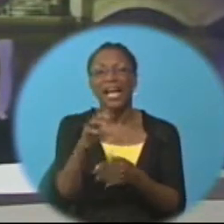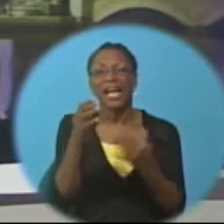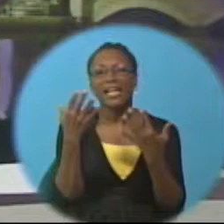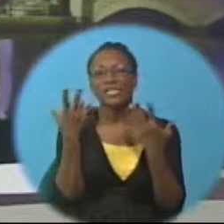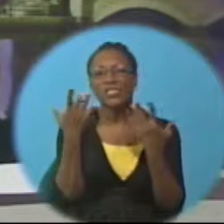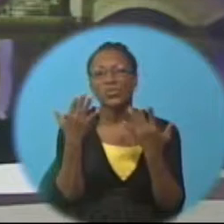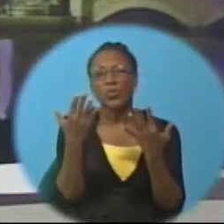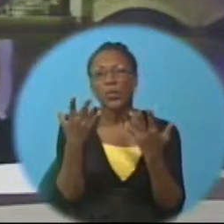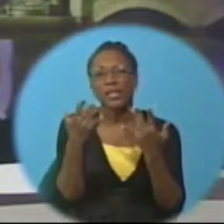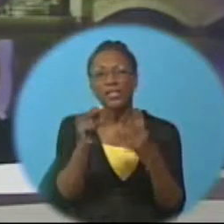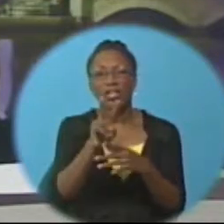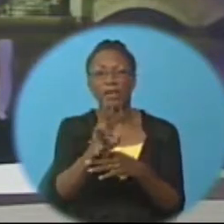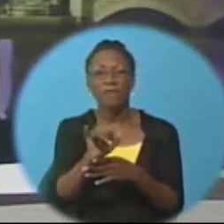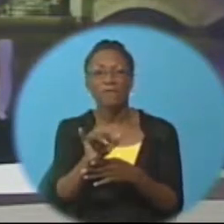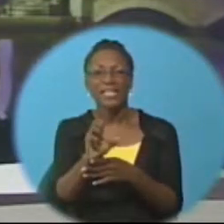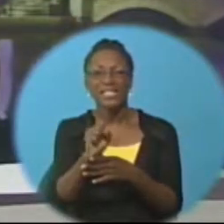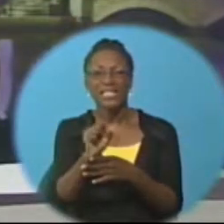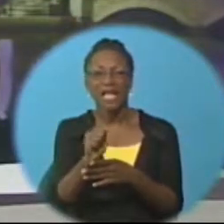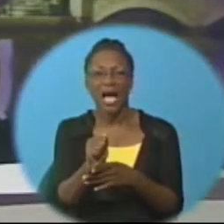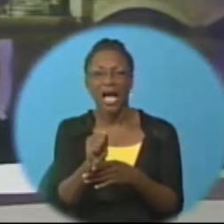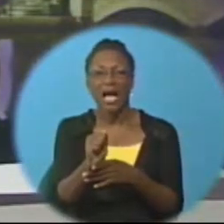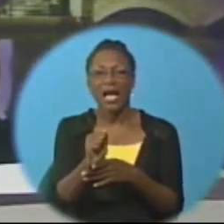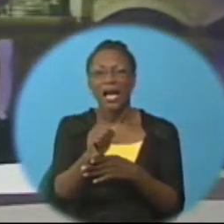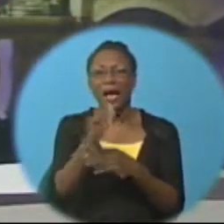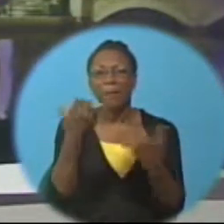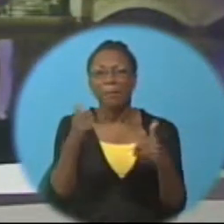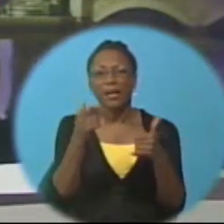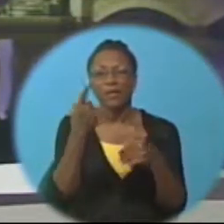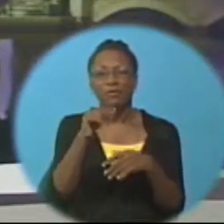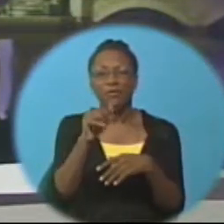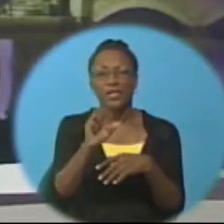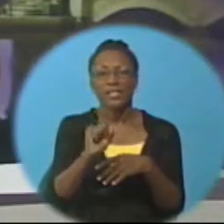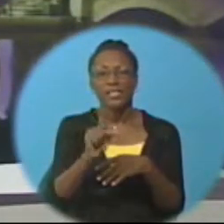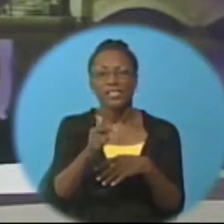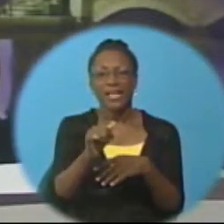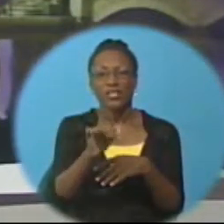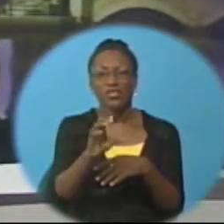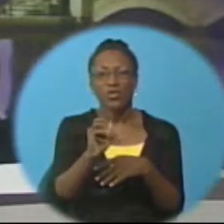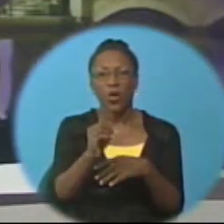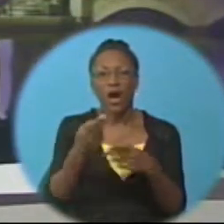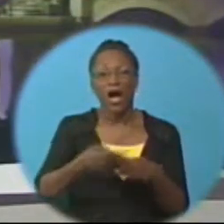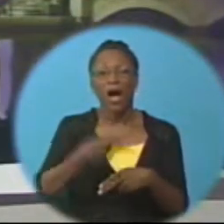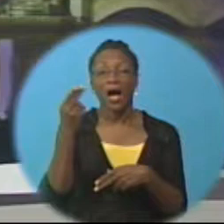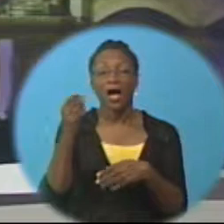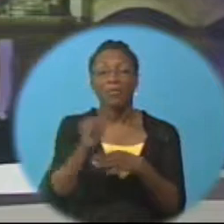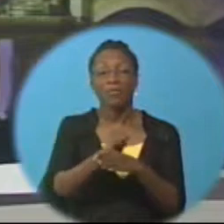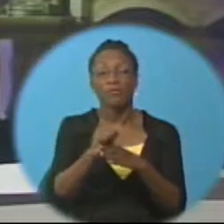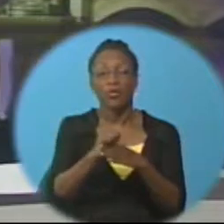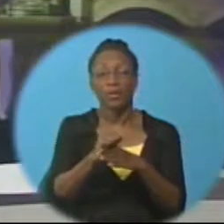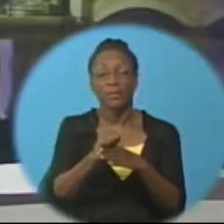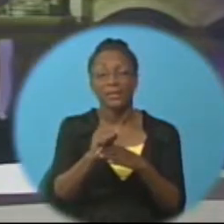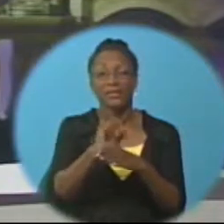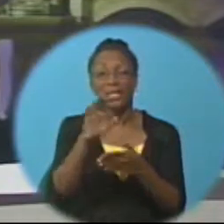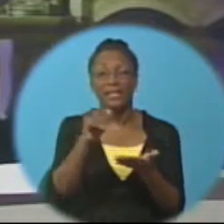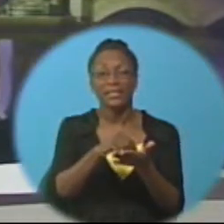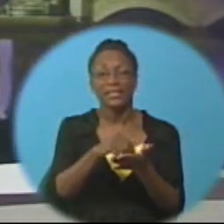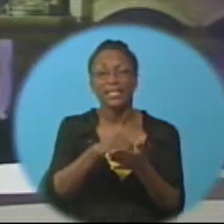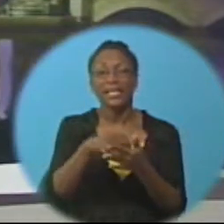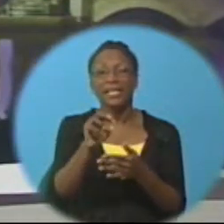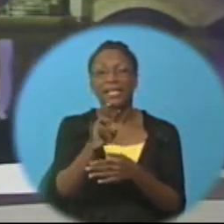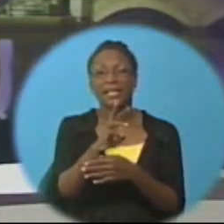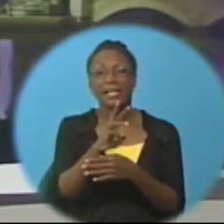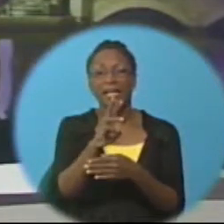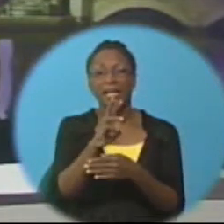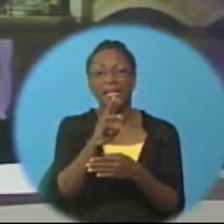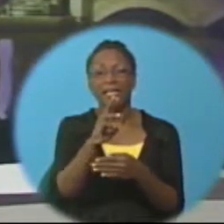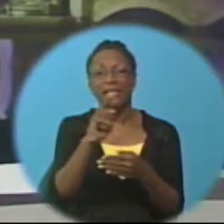that's why he's still here in Barbados. Playing for the Sagicor High Performance Centre today in the second practice game against the West Indies under-19s, Brathwaite